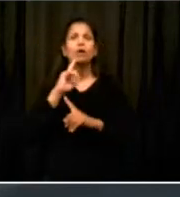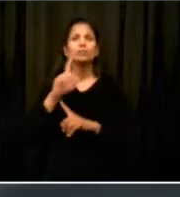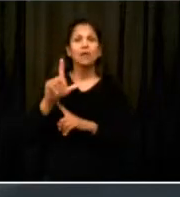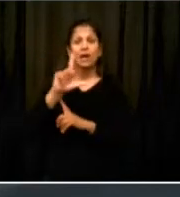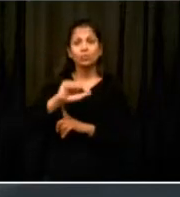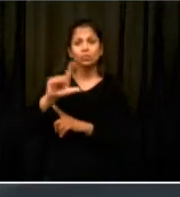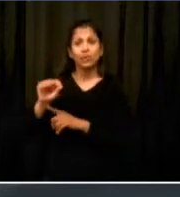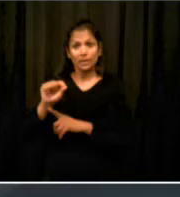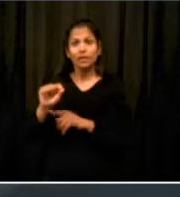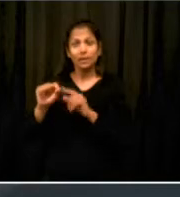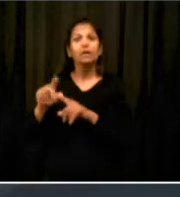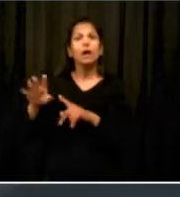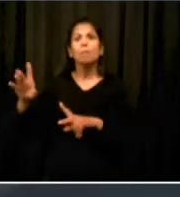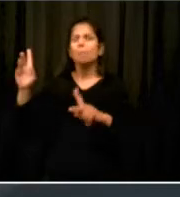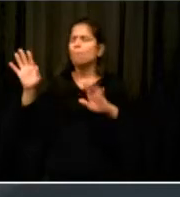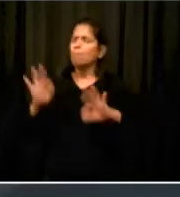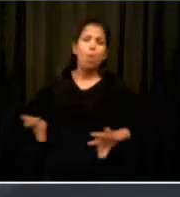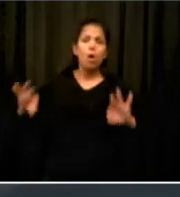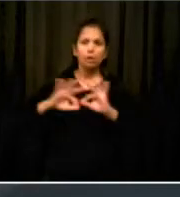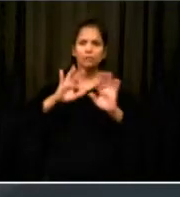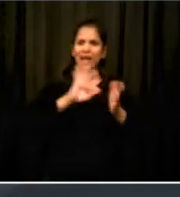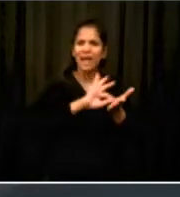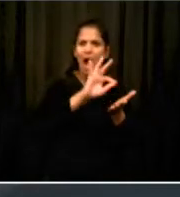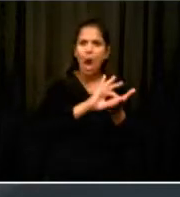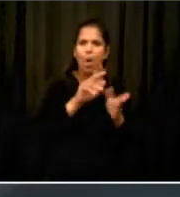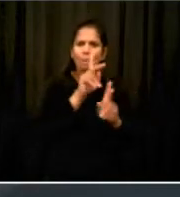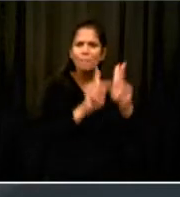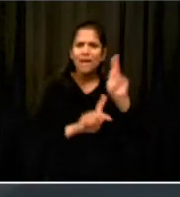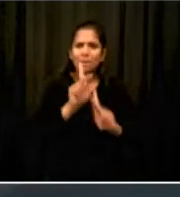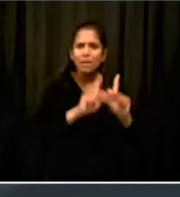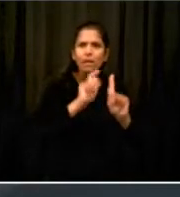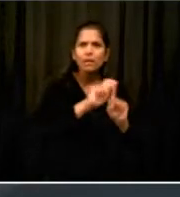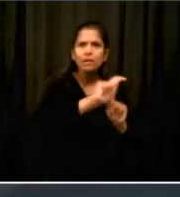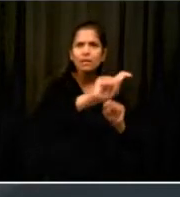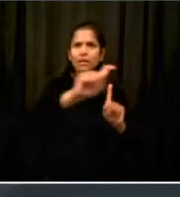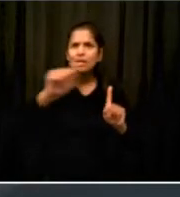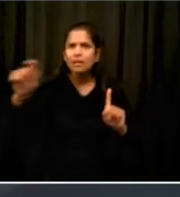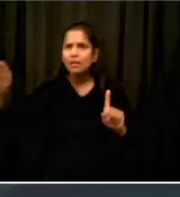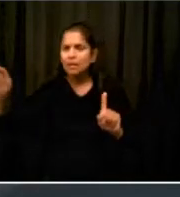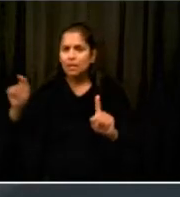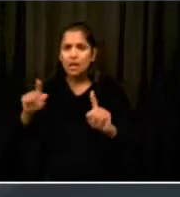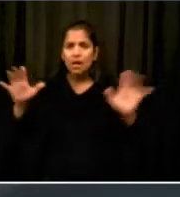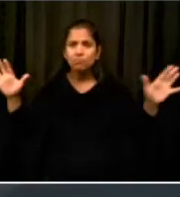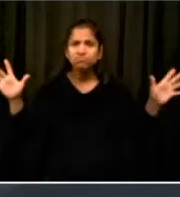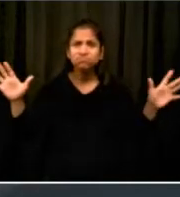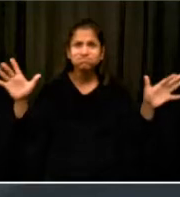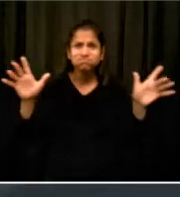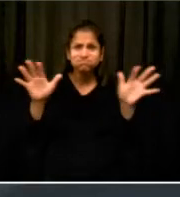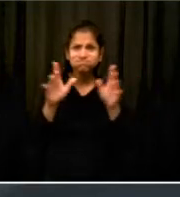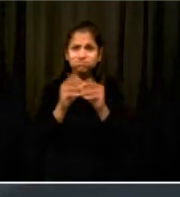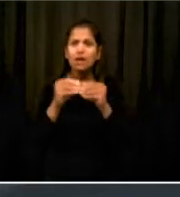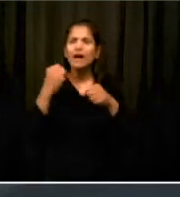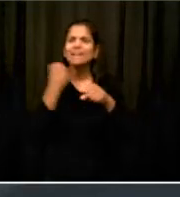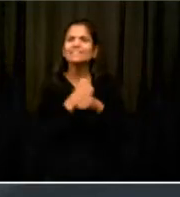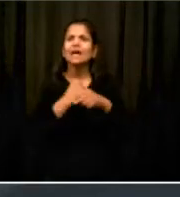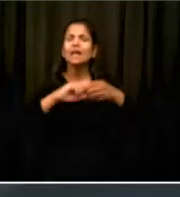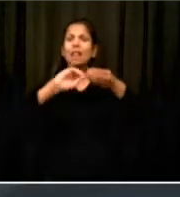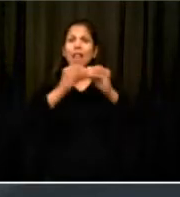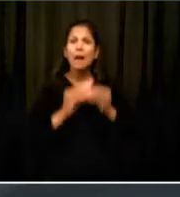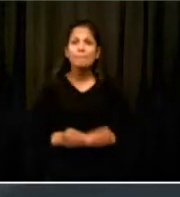need. It's very tangible, let alone the fact it determines how much representation we have in Congress. The president